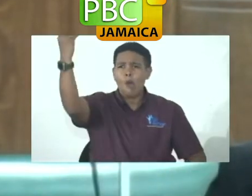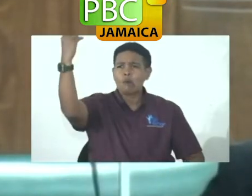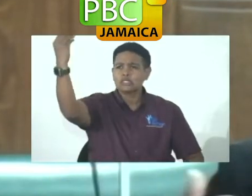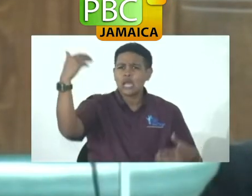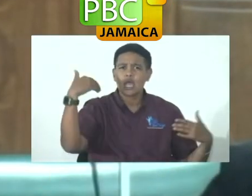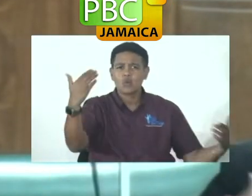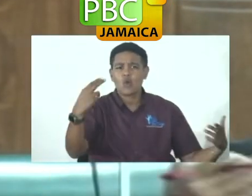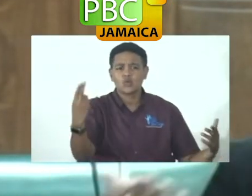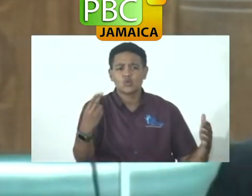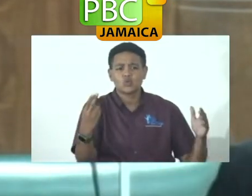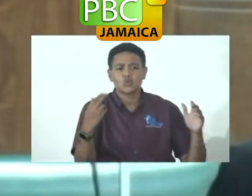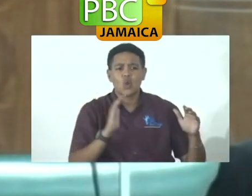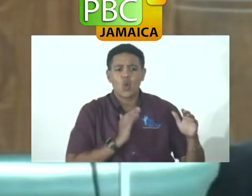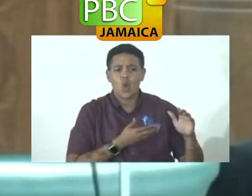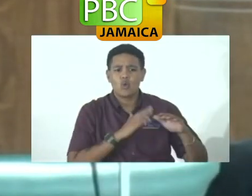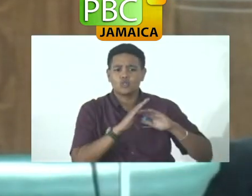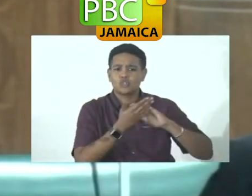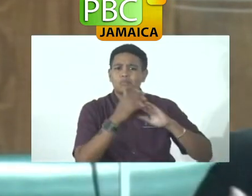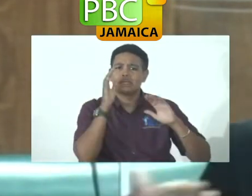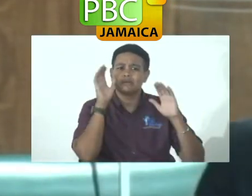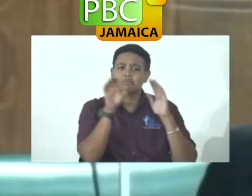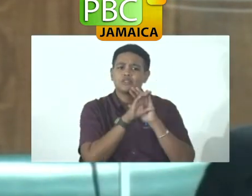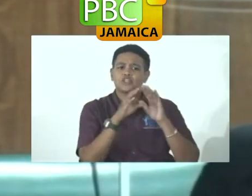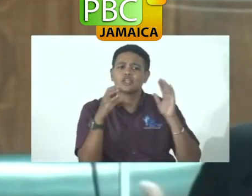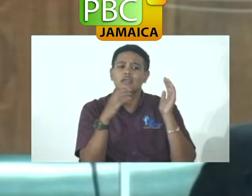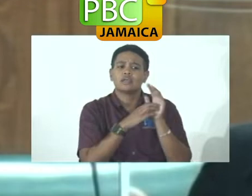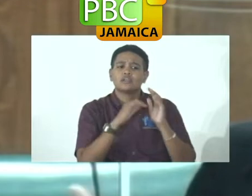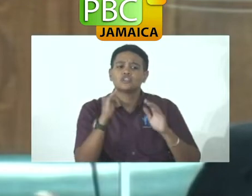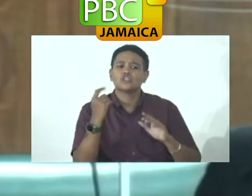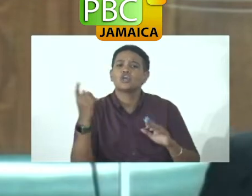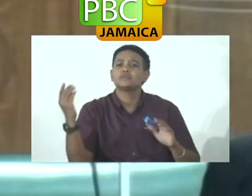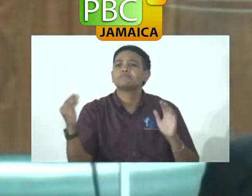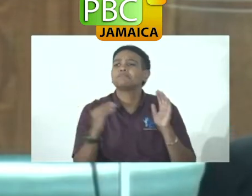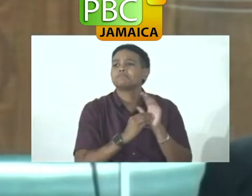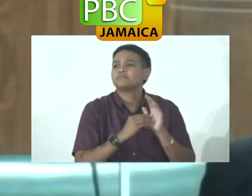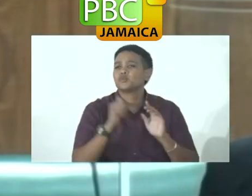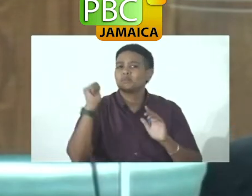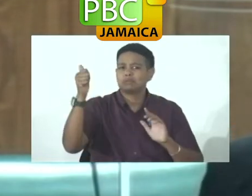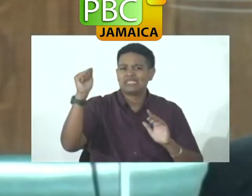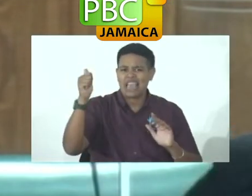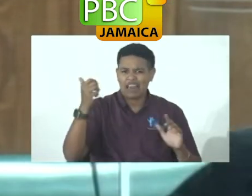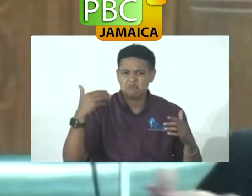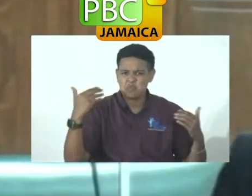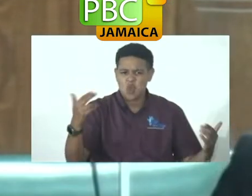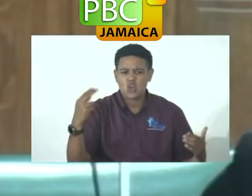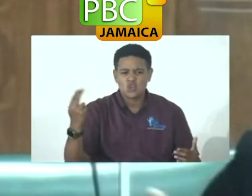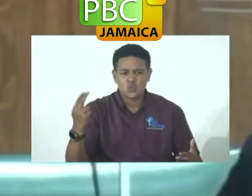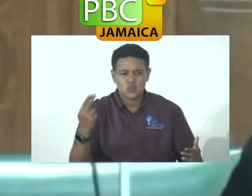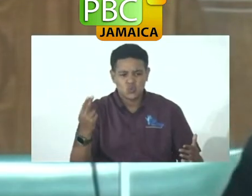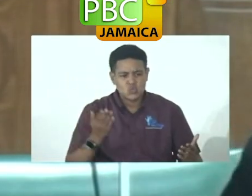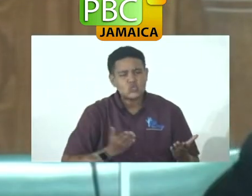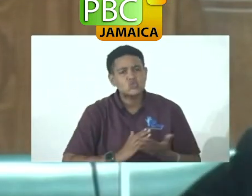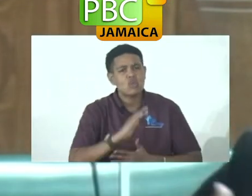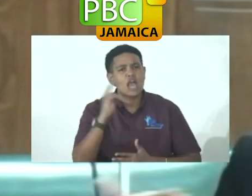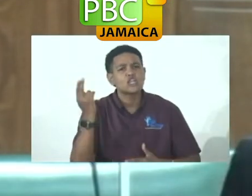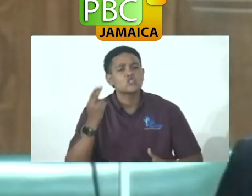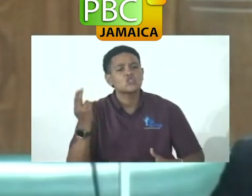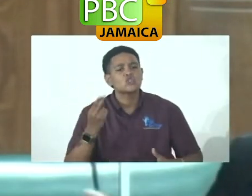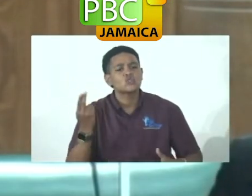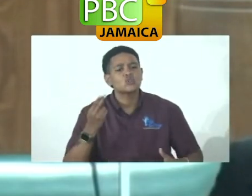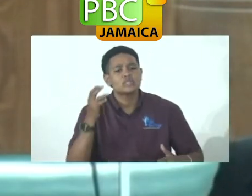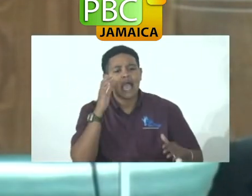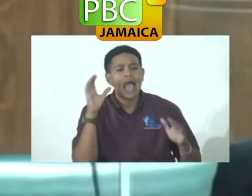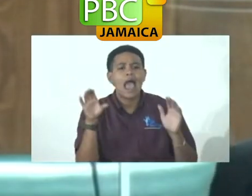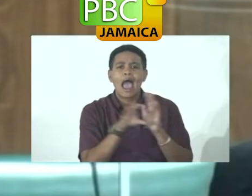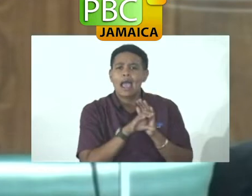come and use our emblems, just appropriate to himself the right to use an emblem